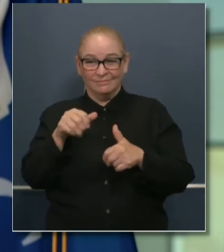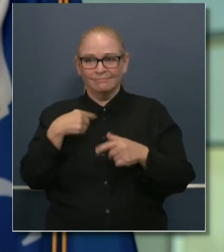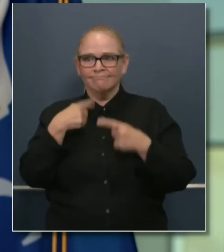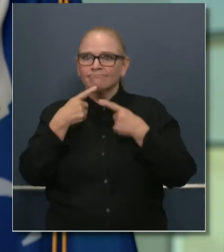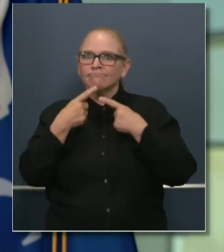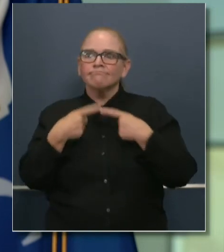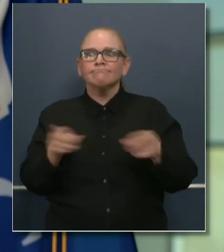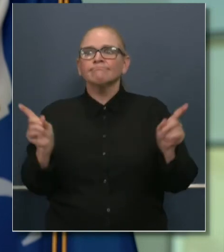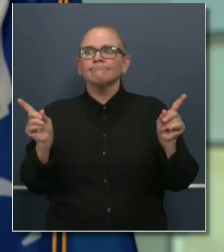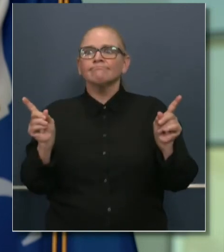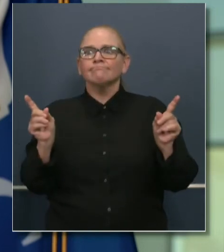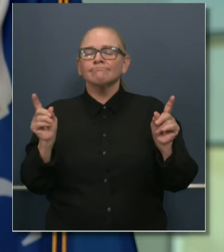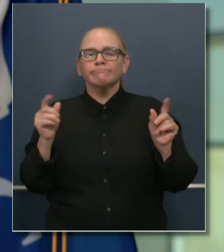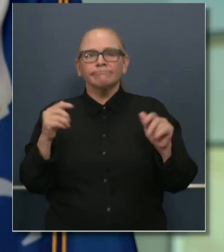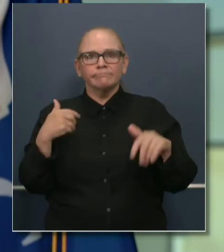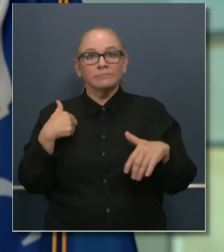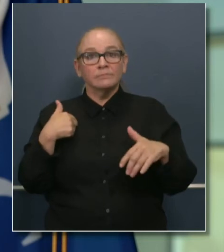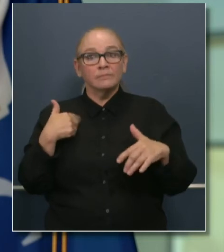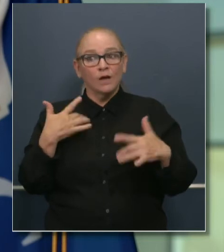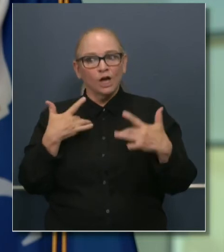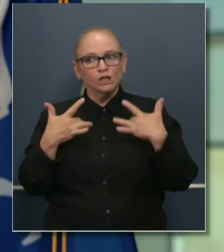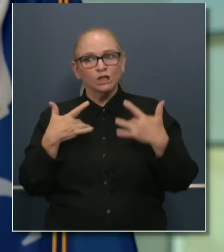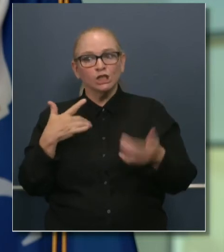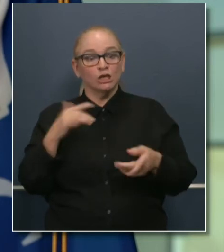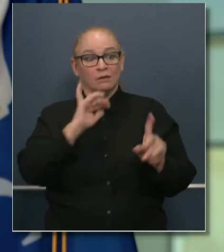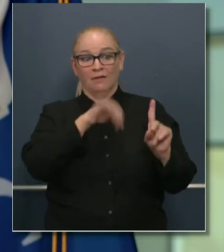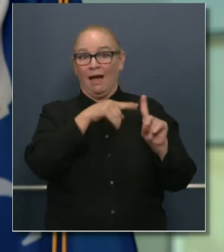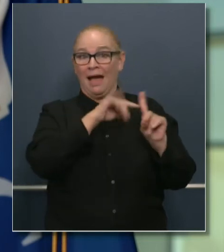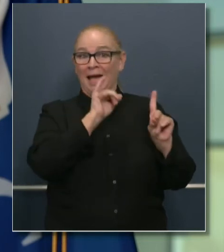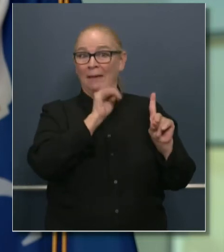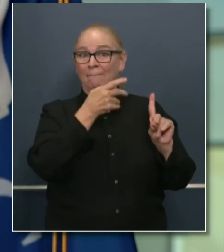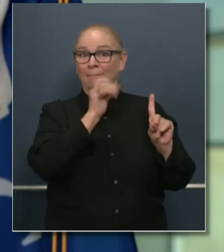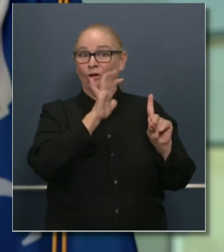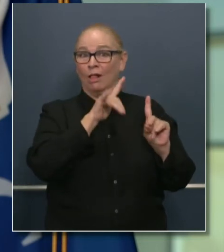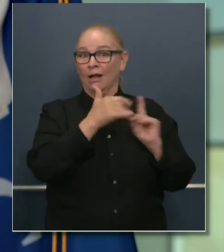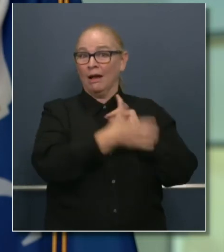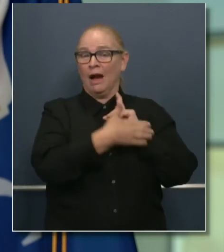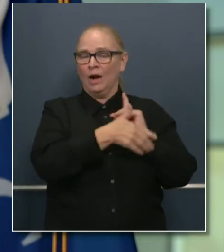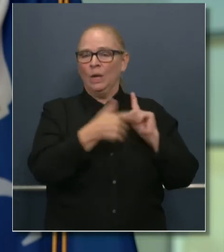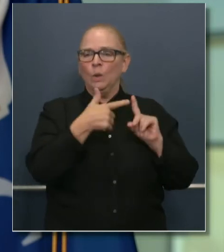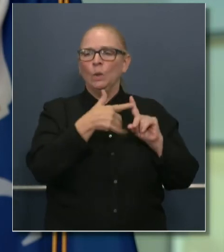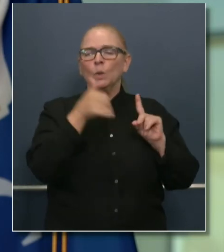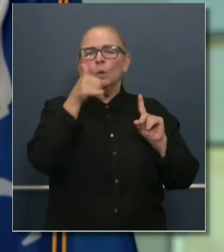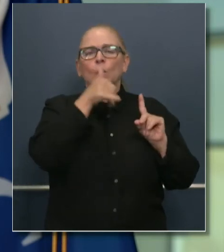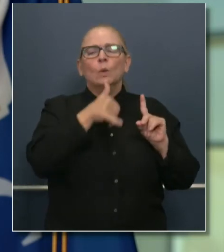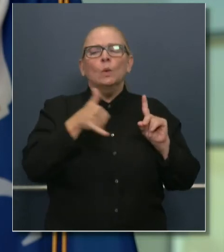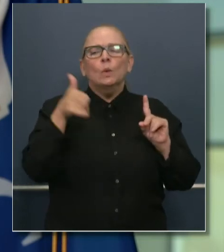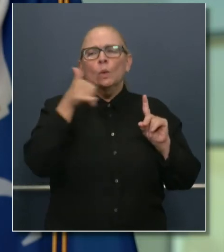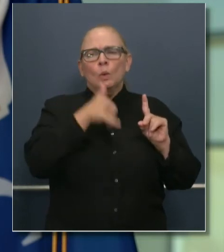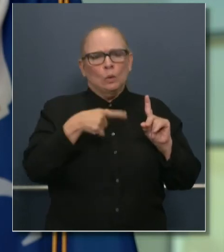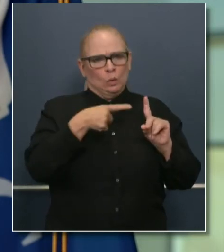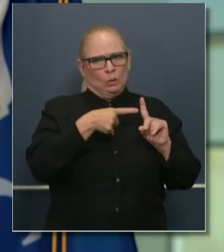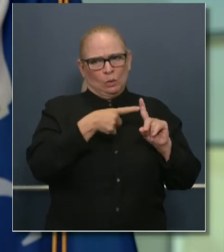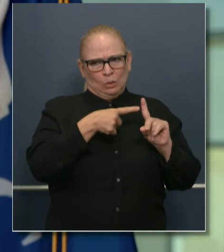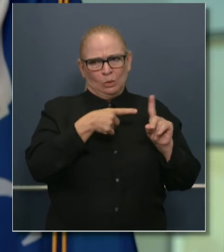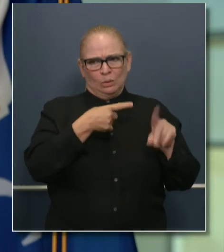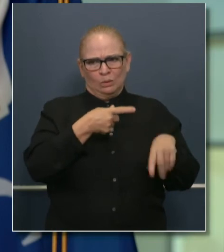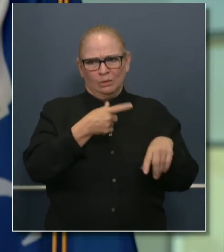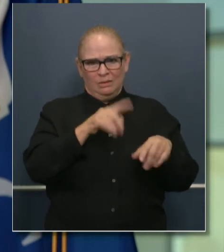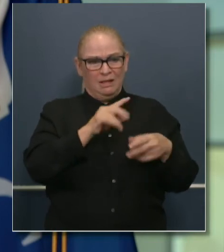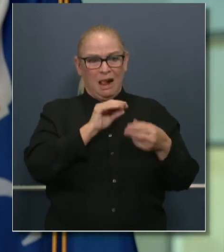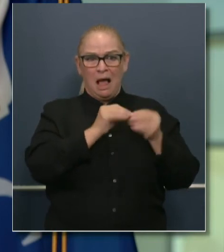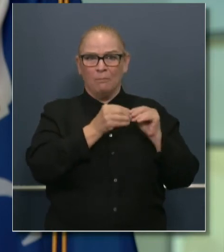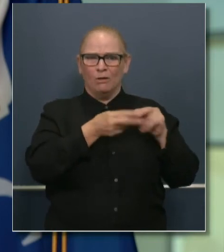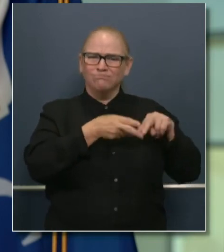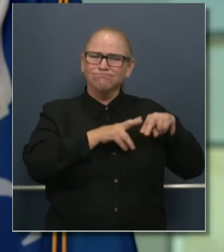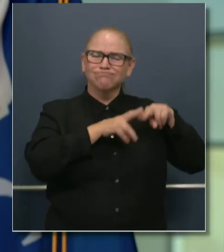about what was happening in Imperial County, California. The county had experienced a significant rise in number